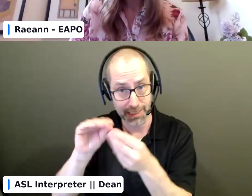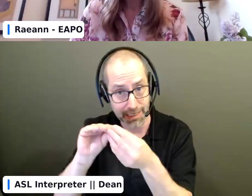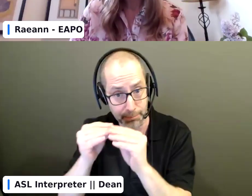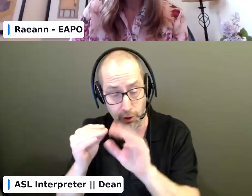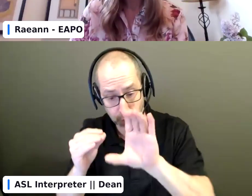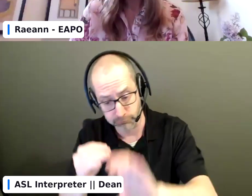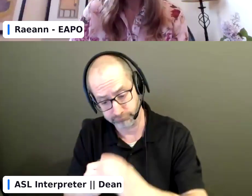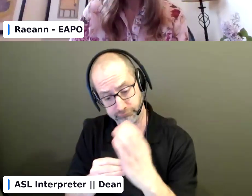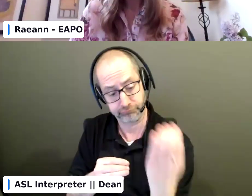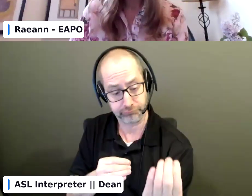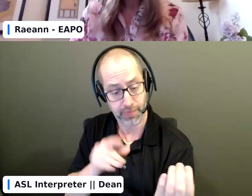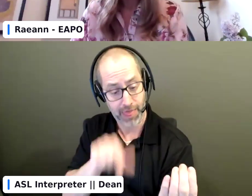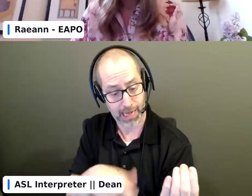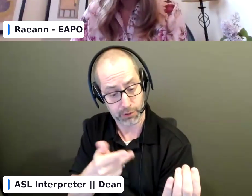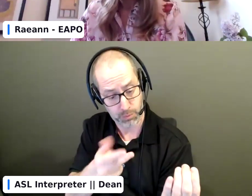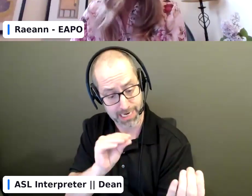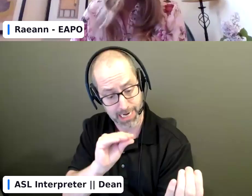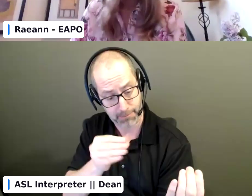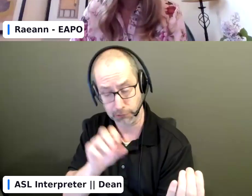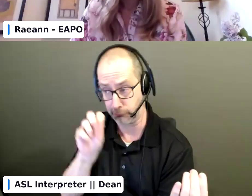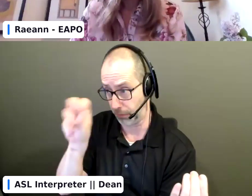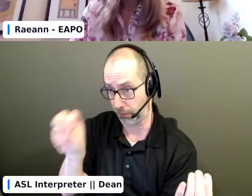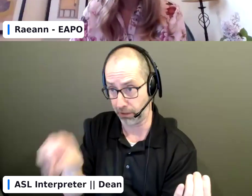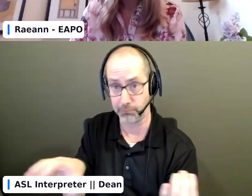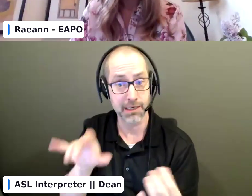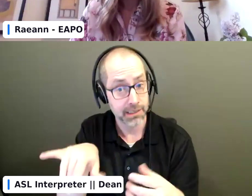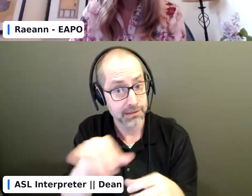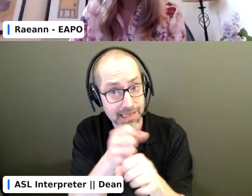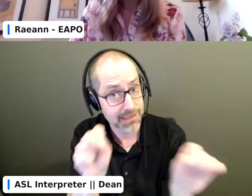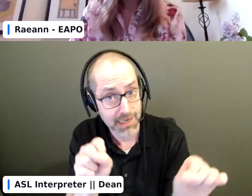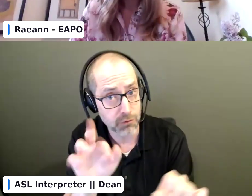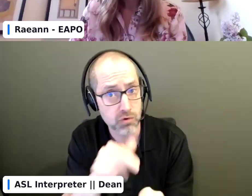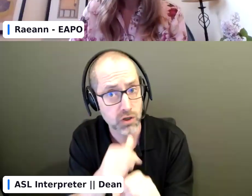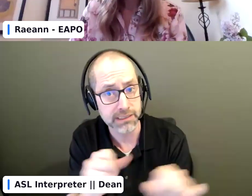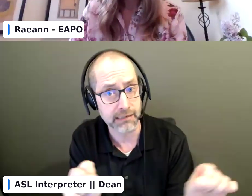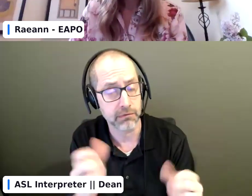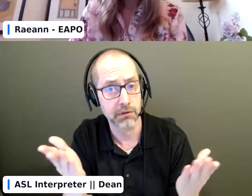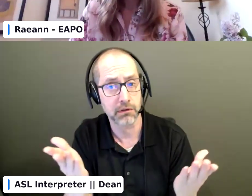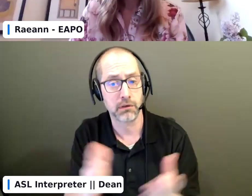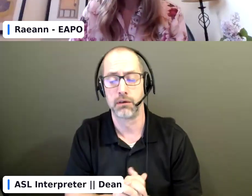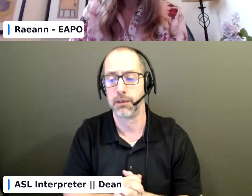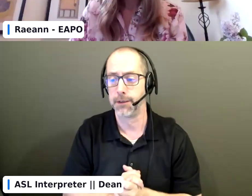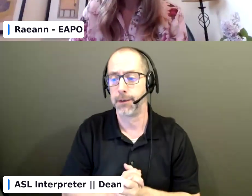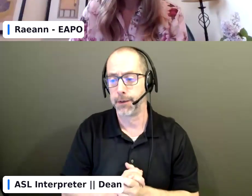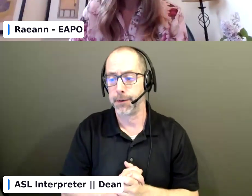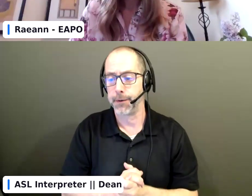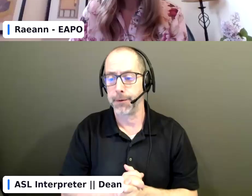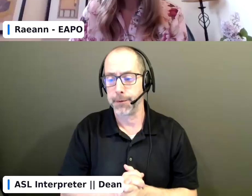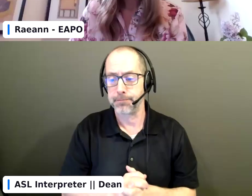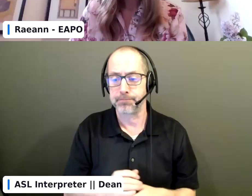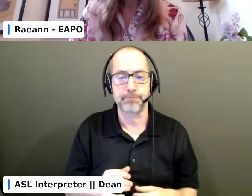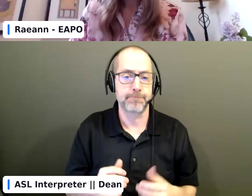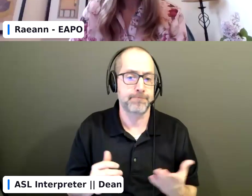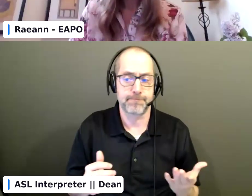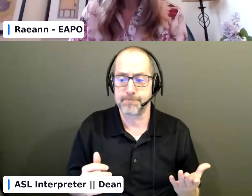people scammed, or is that from your experience around that issue? Like, I think we can say I've never seen